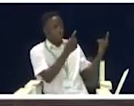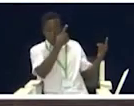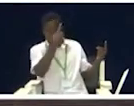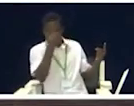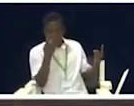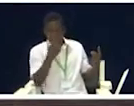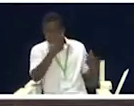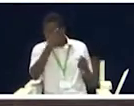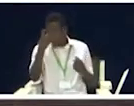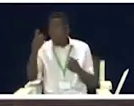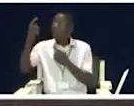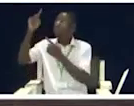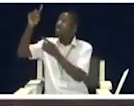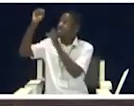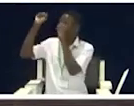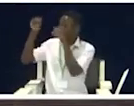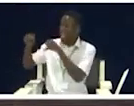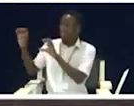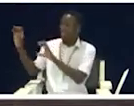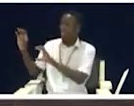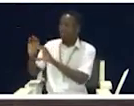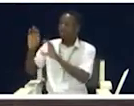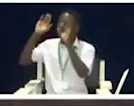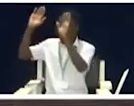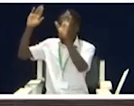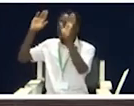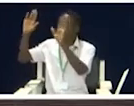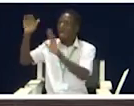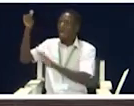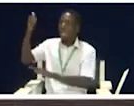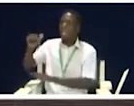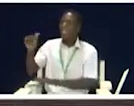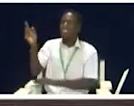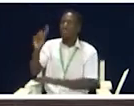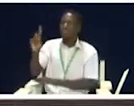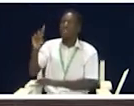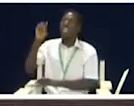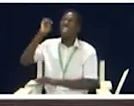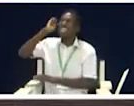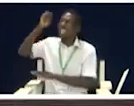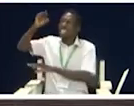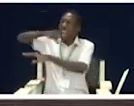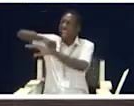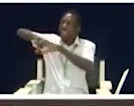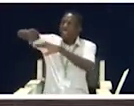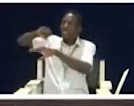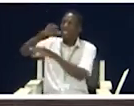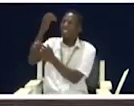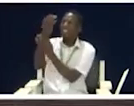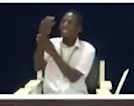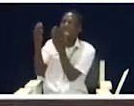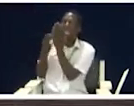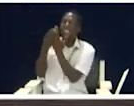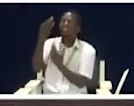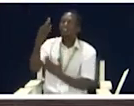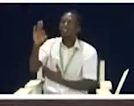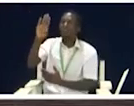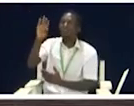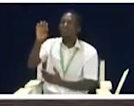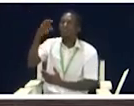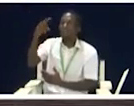can do wonders anywhere. He anointed the hands of Bezalel so that all of the instructions that God gave to